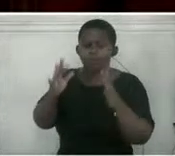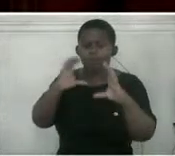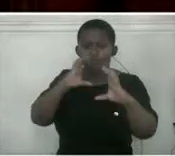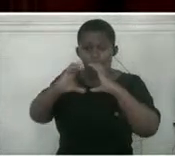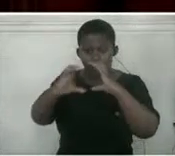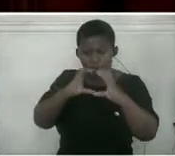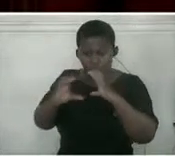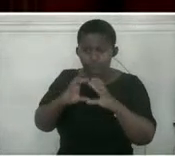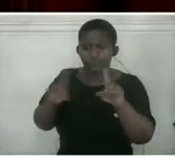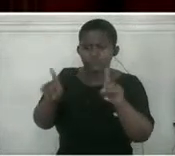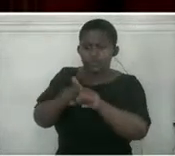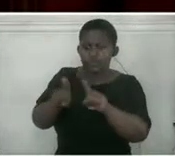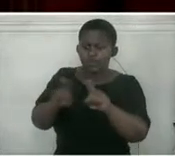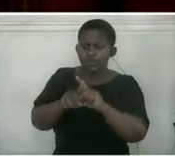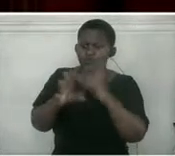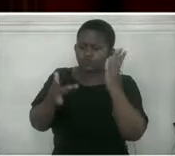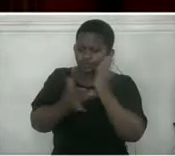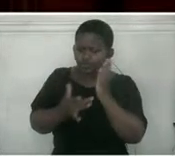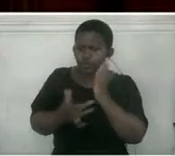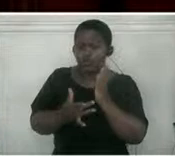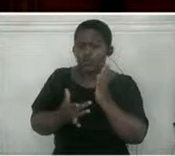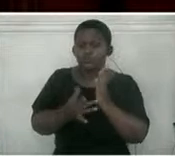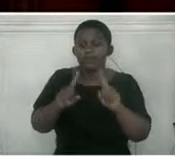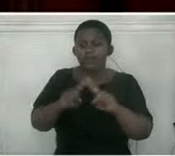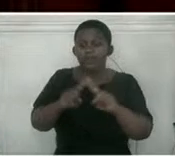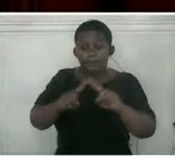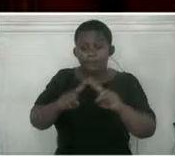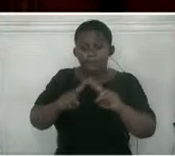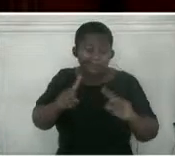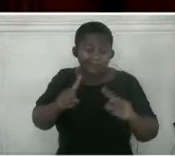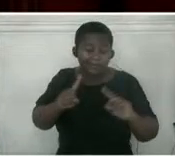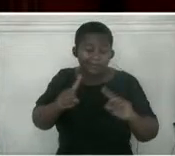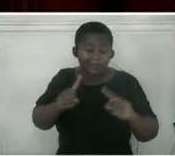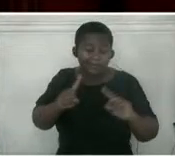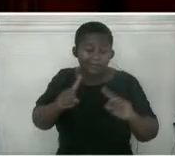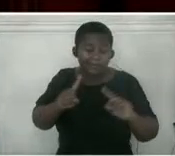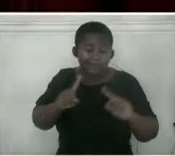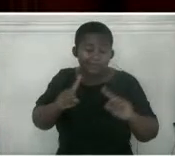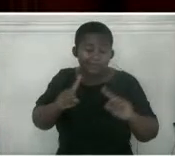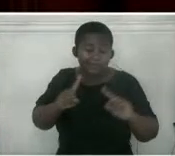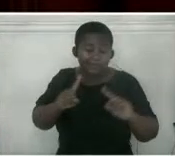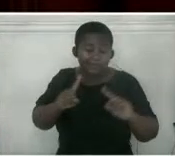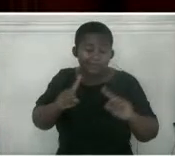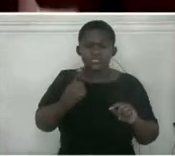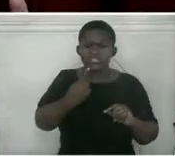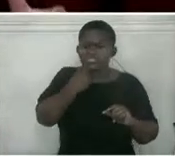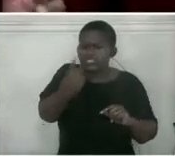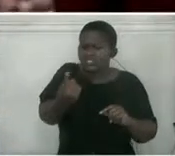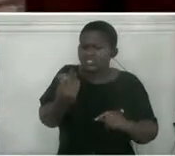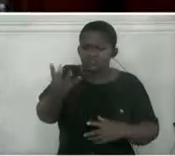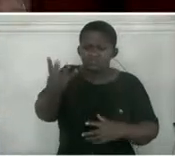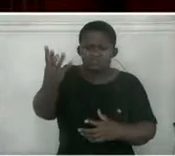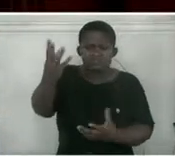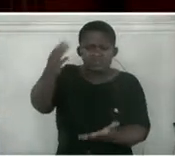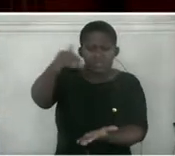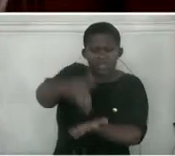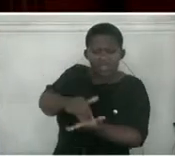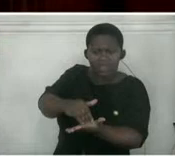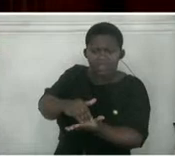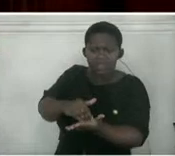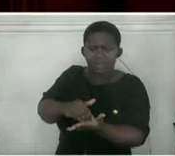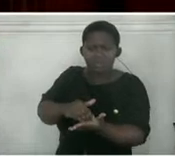ezokuxhumana netechnology yonke, kodwa kumele sibheke ukuthi sithi nje singena kukho